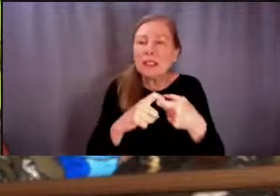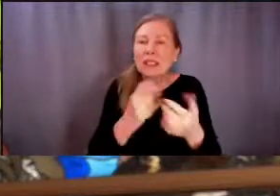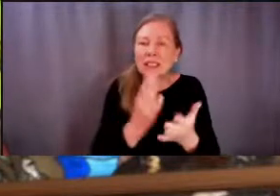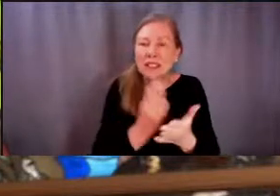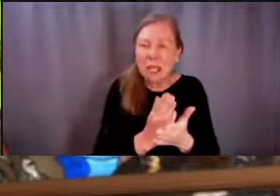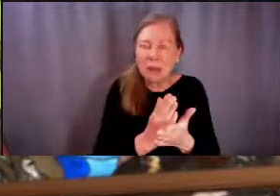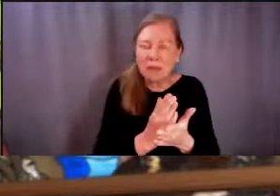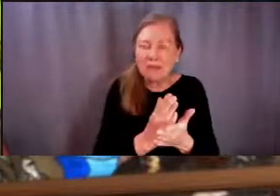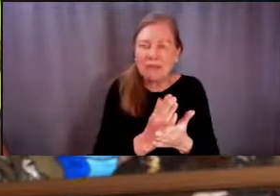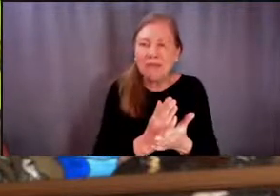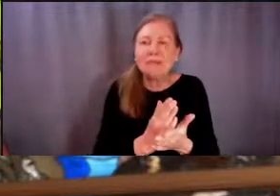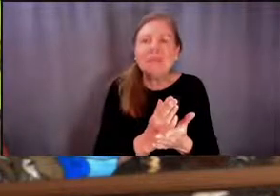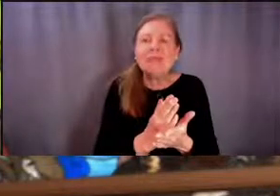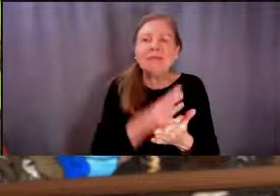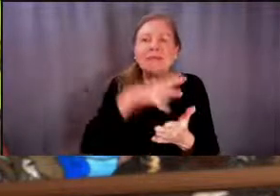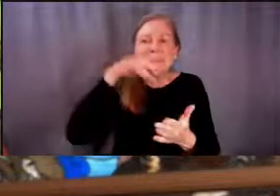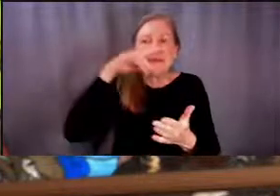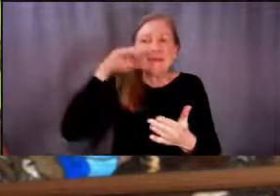breathe,